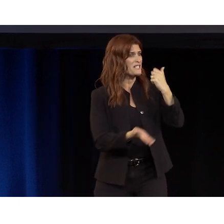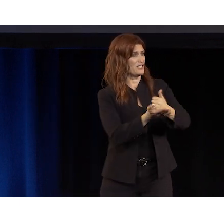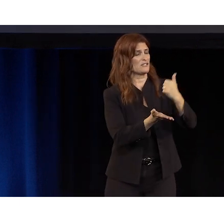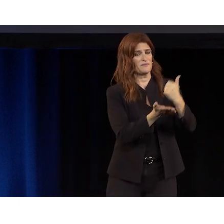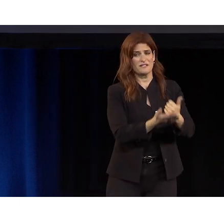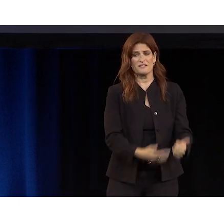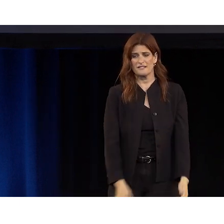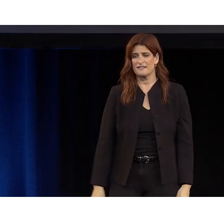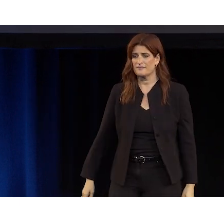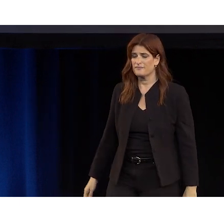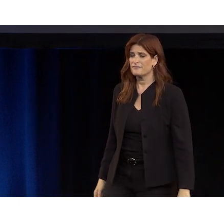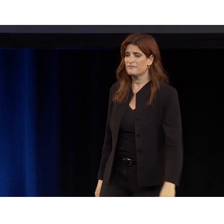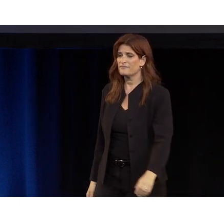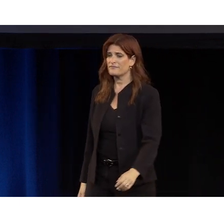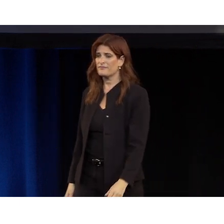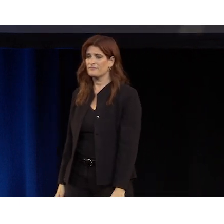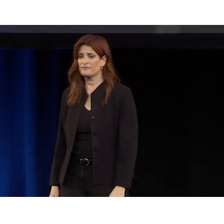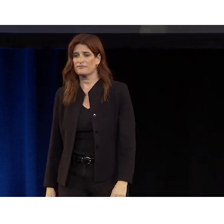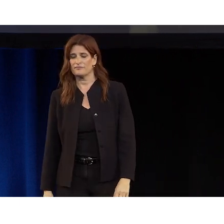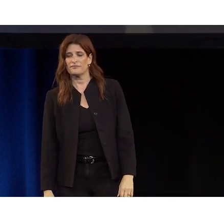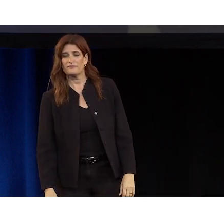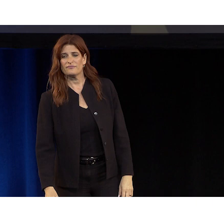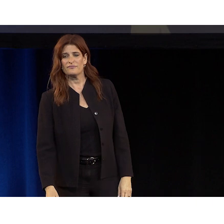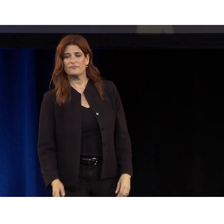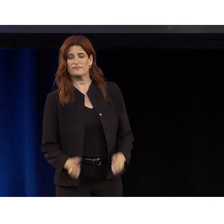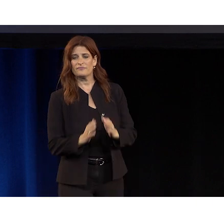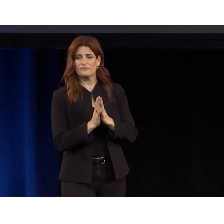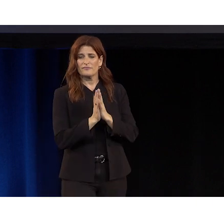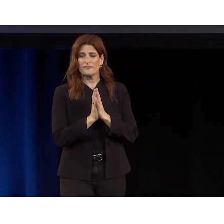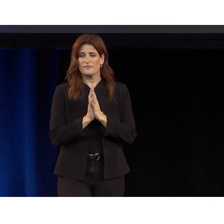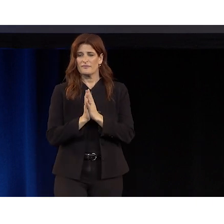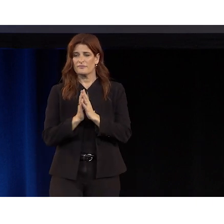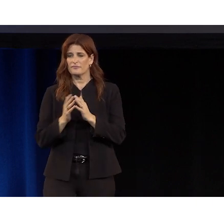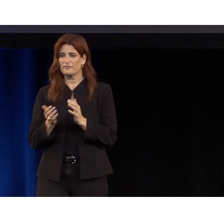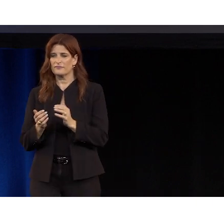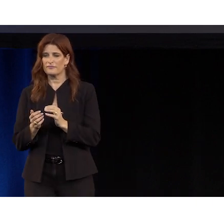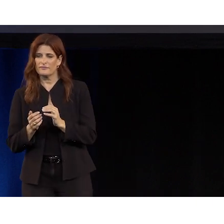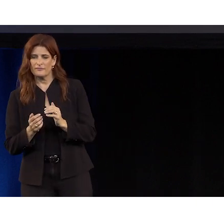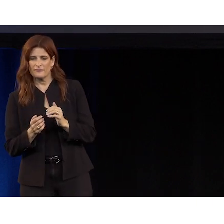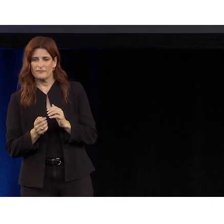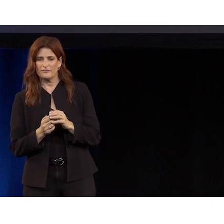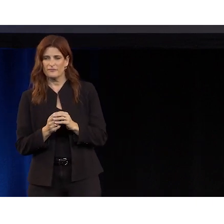experts: scientists, doctors, audiologists, speech pathologists.